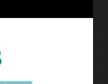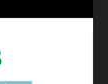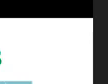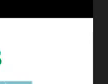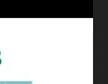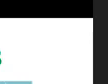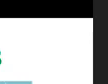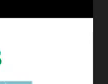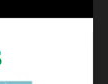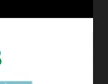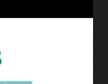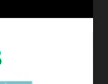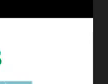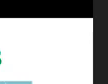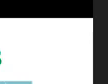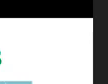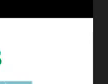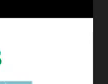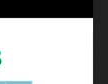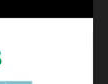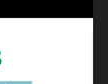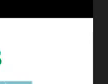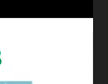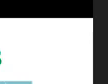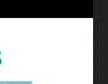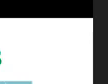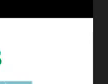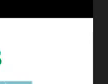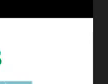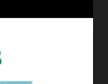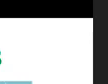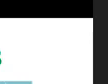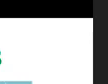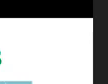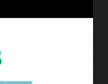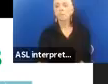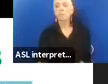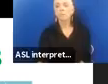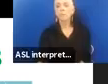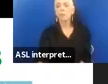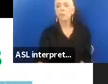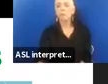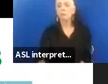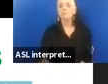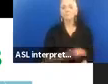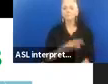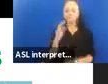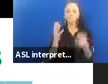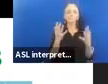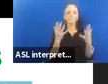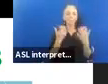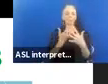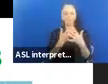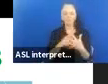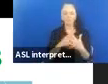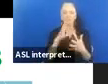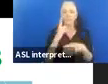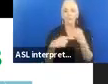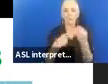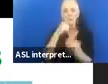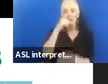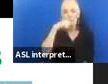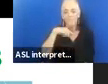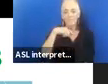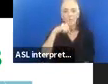I've been engaging in with the folks at ETC Group. I want to start by something that we